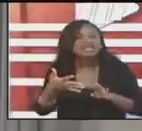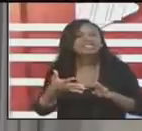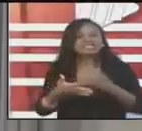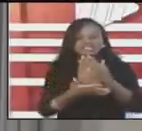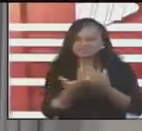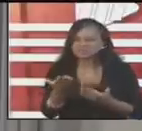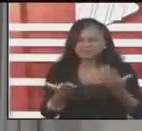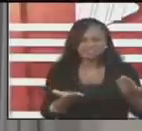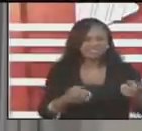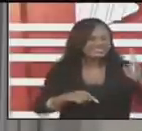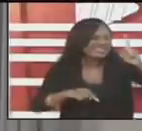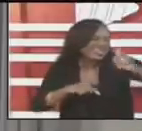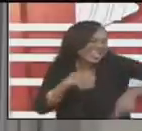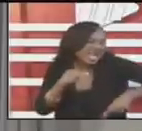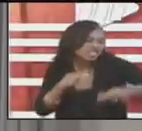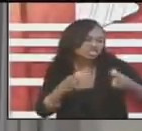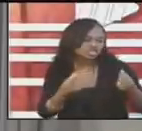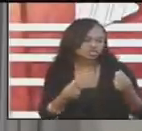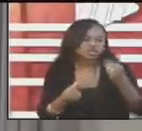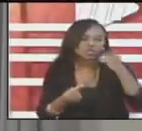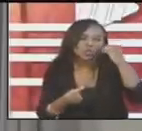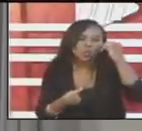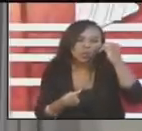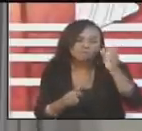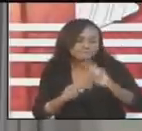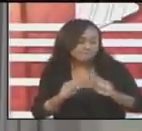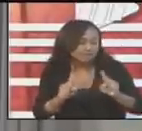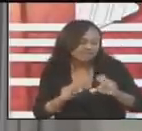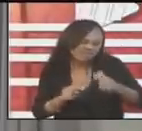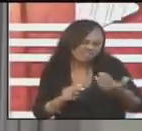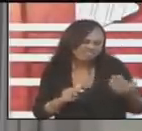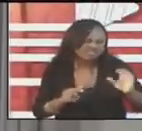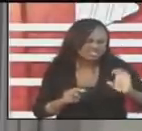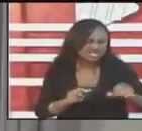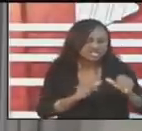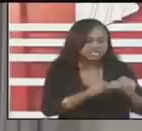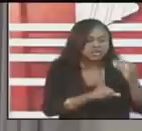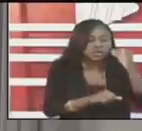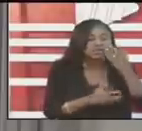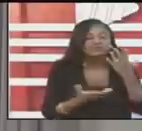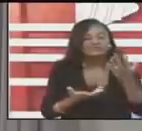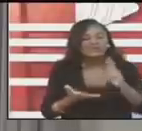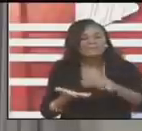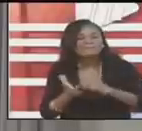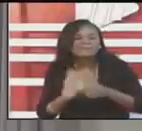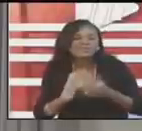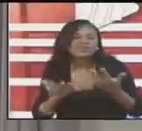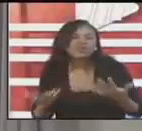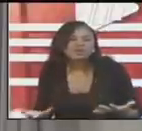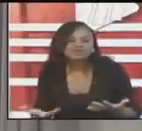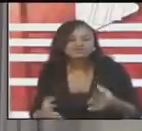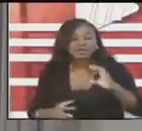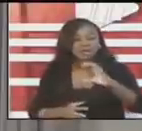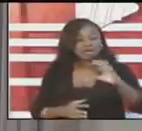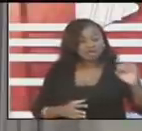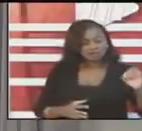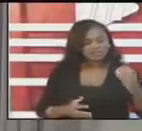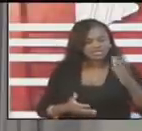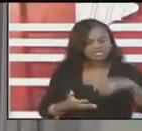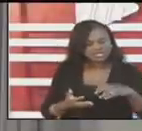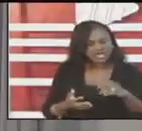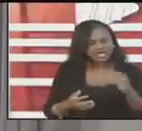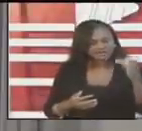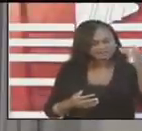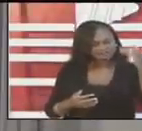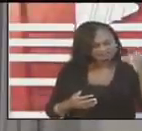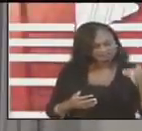home. So companies will have to look at it and see which jobs can